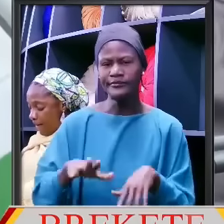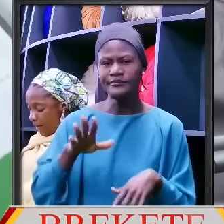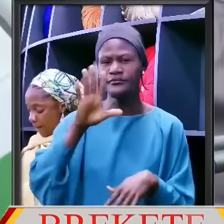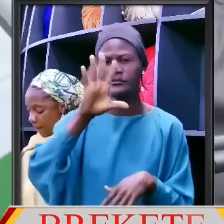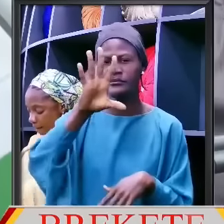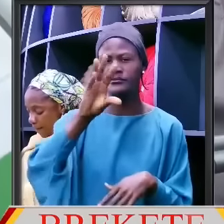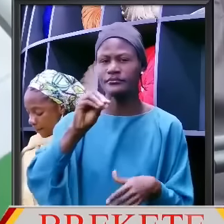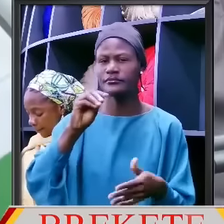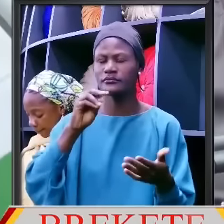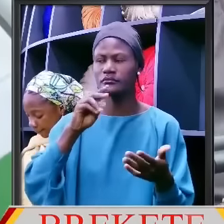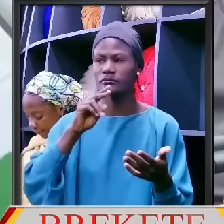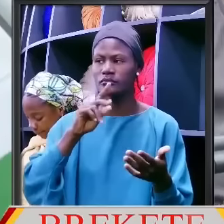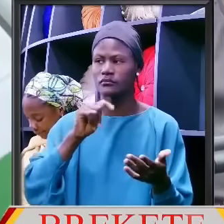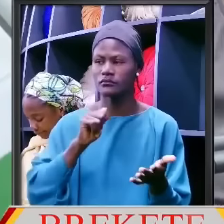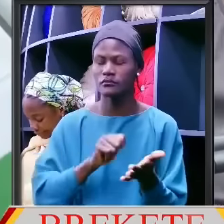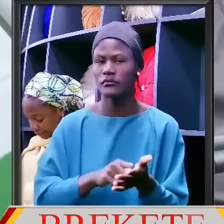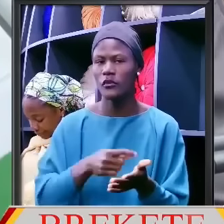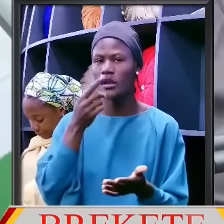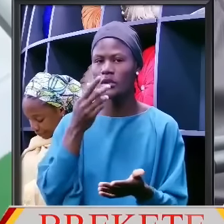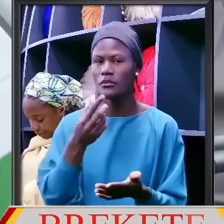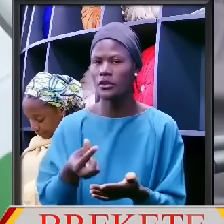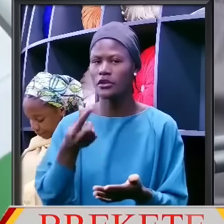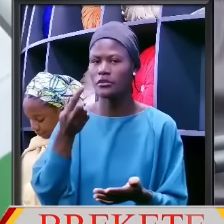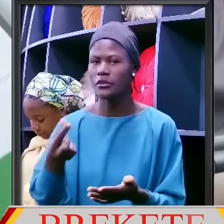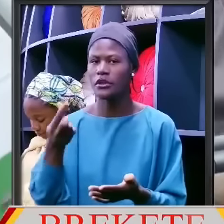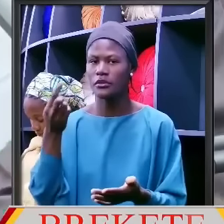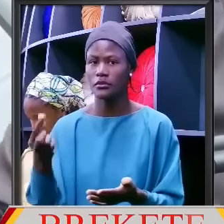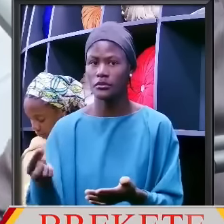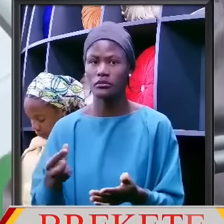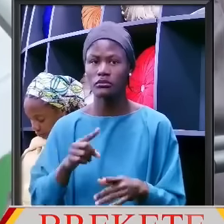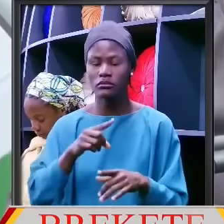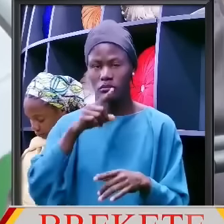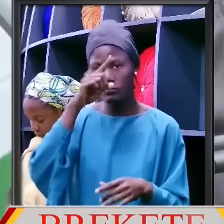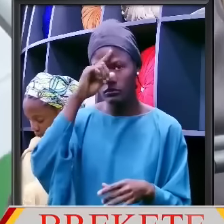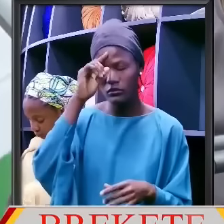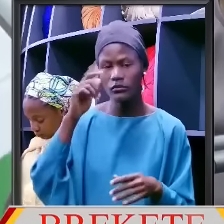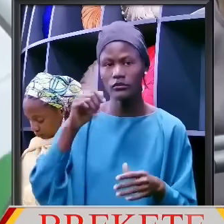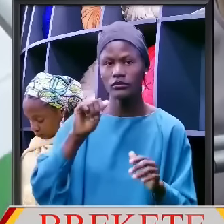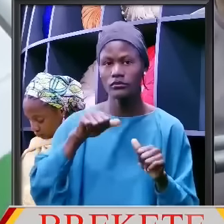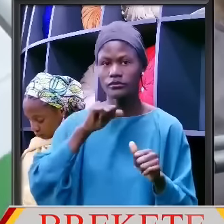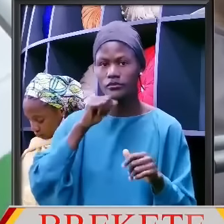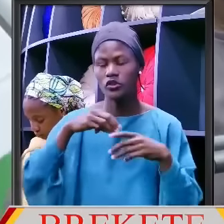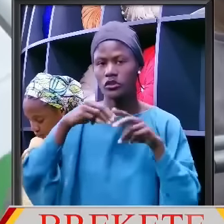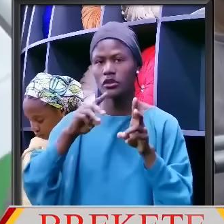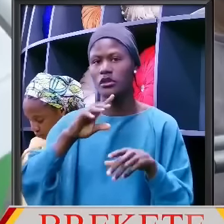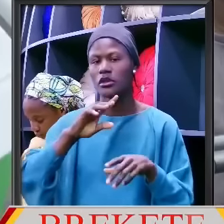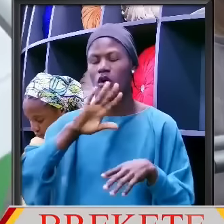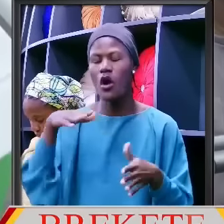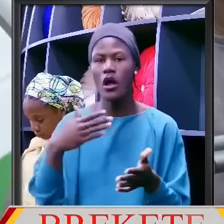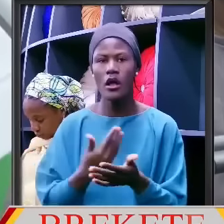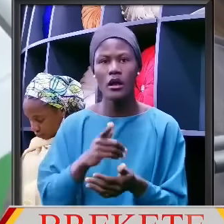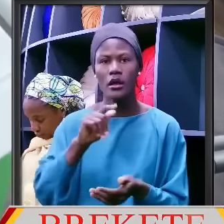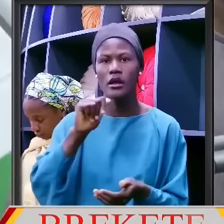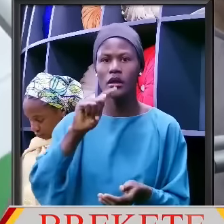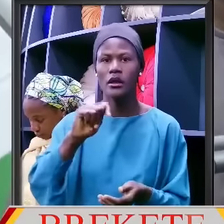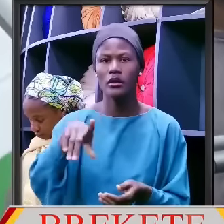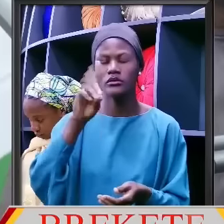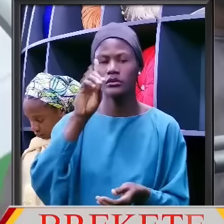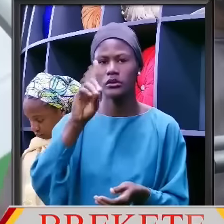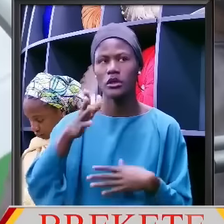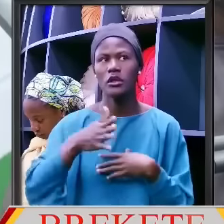back to Japan. Mm. I sent him bit by bit through Western Union. Because you cannot send it at once. Yes, exactly, sir.